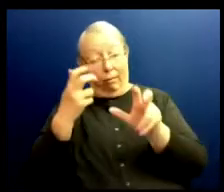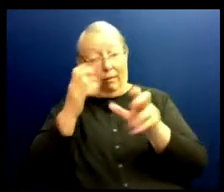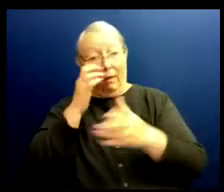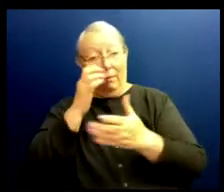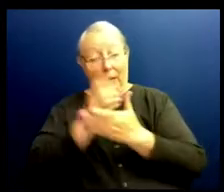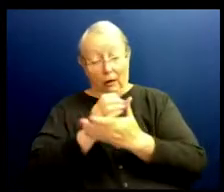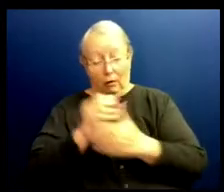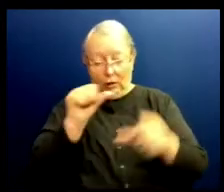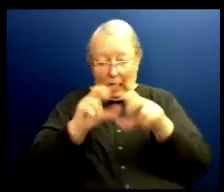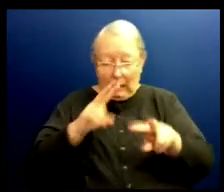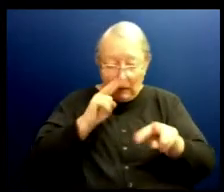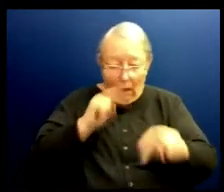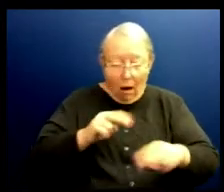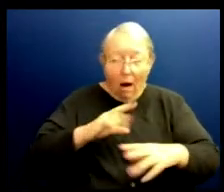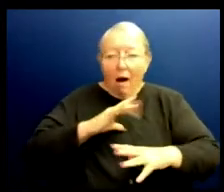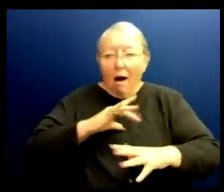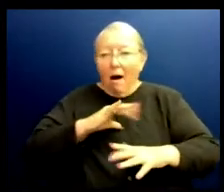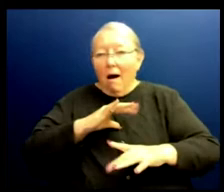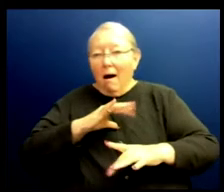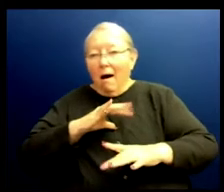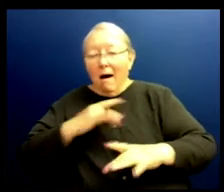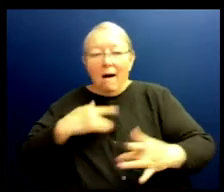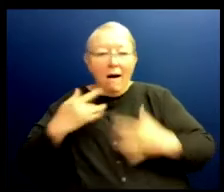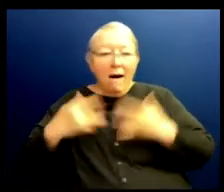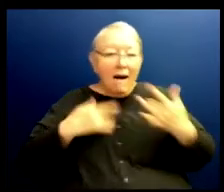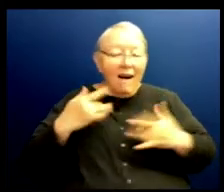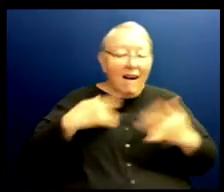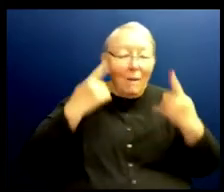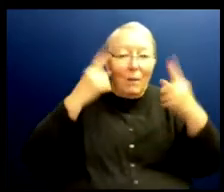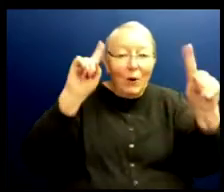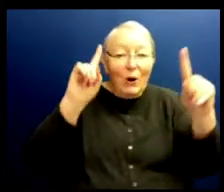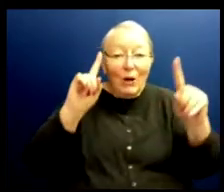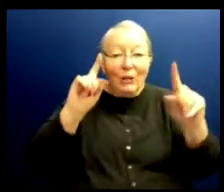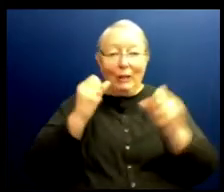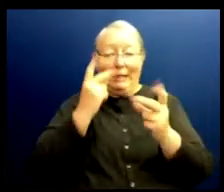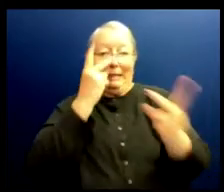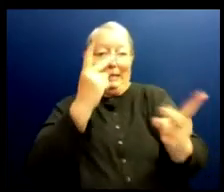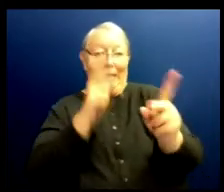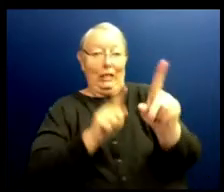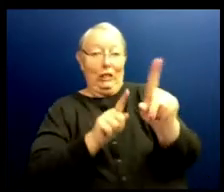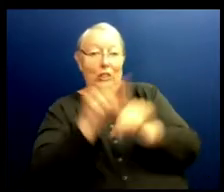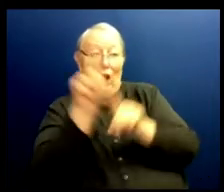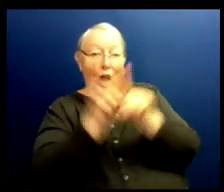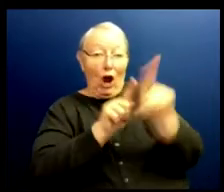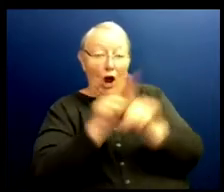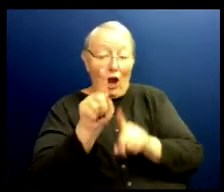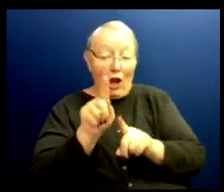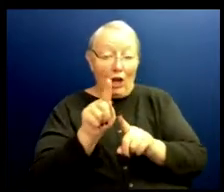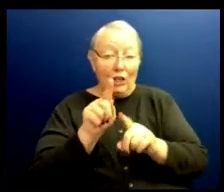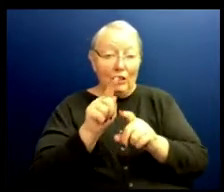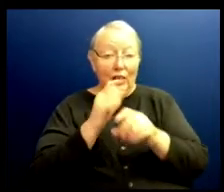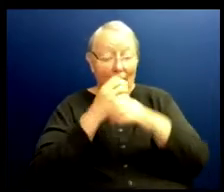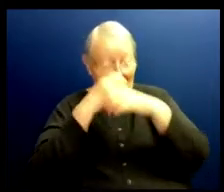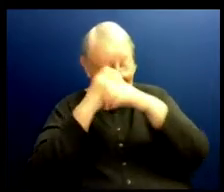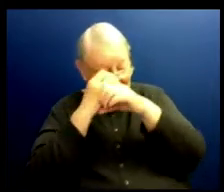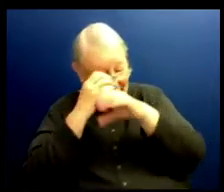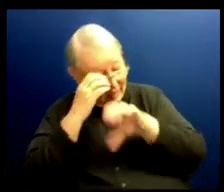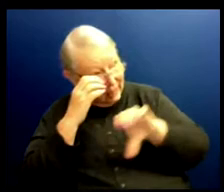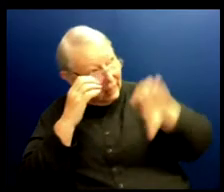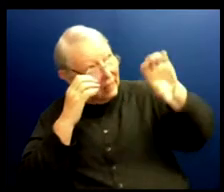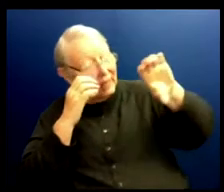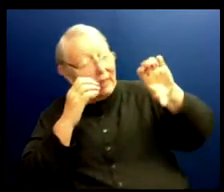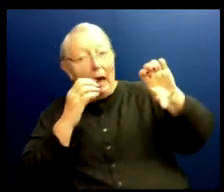You see the stars. It looked like the telescope was actually functioning. But